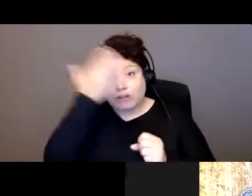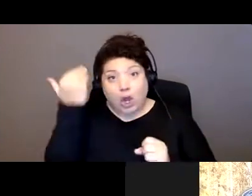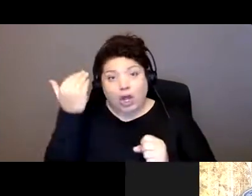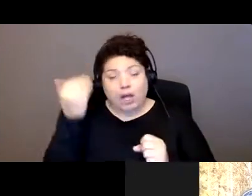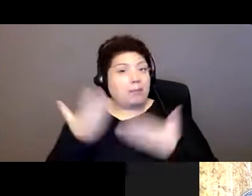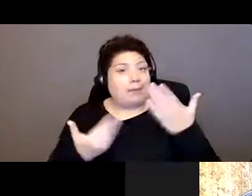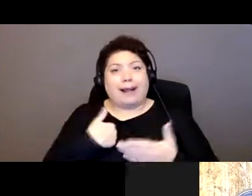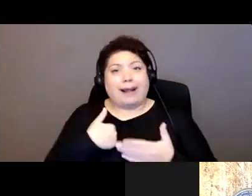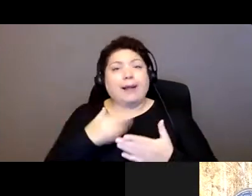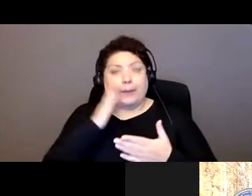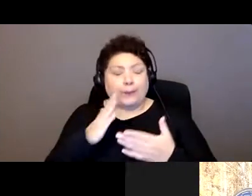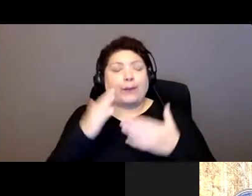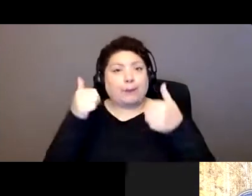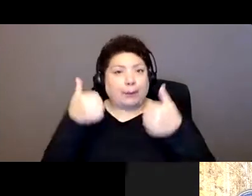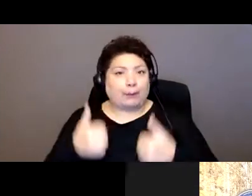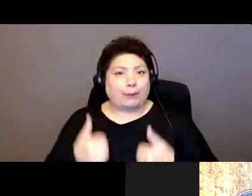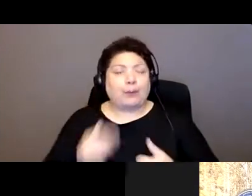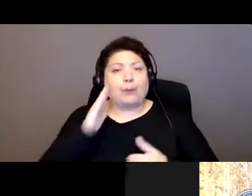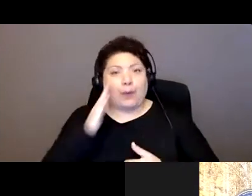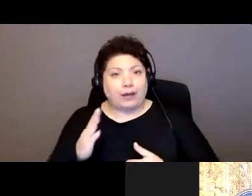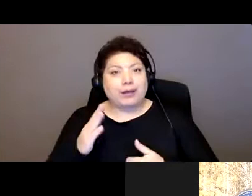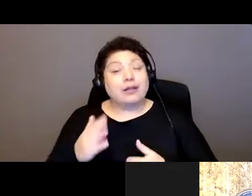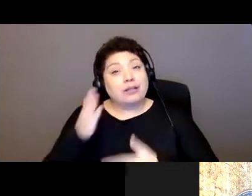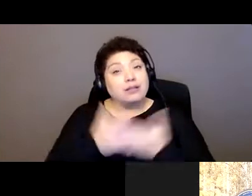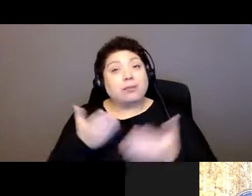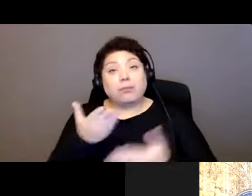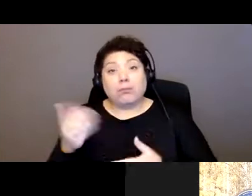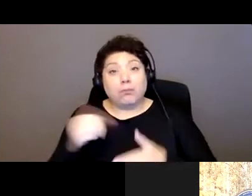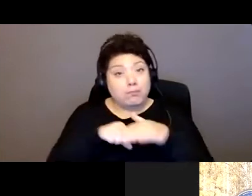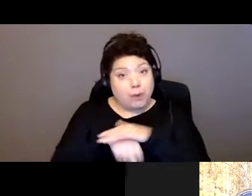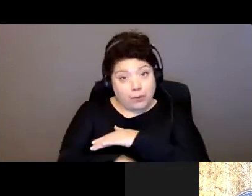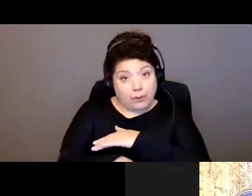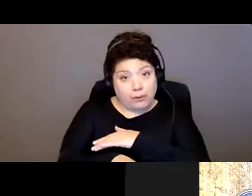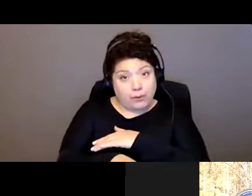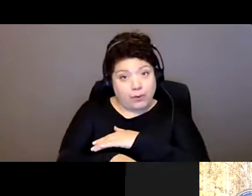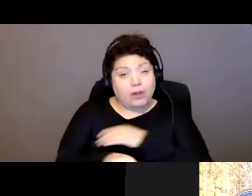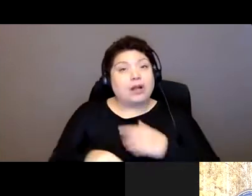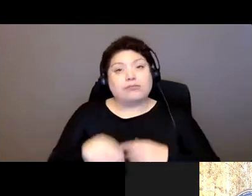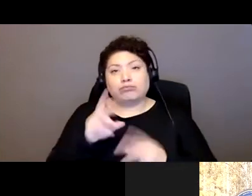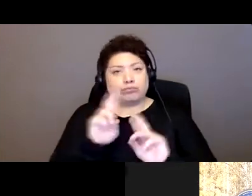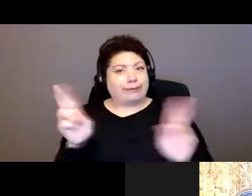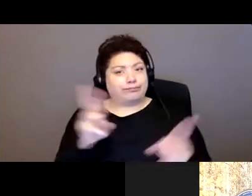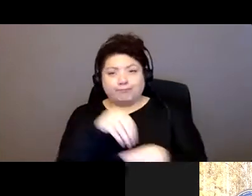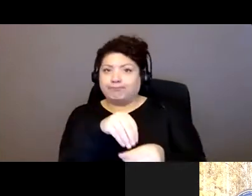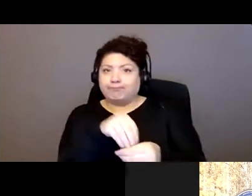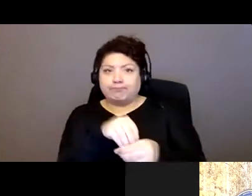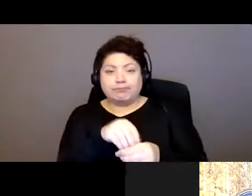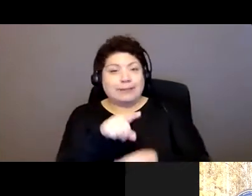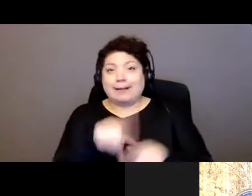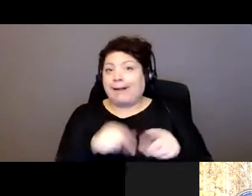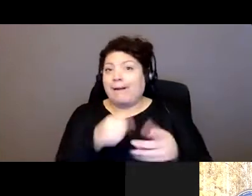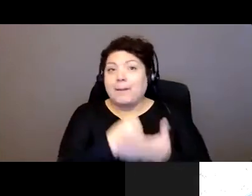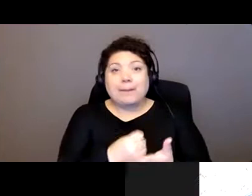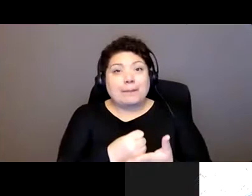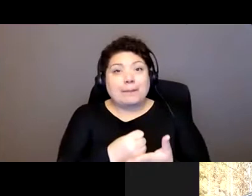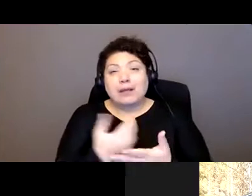people are just born that way and they can't help being born that way. And when my grandmother told me stories